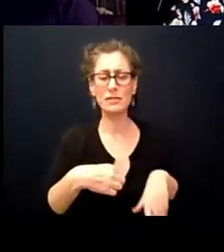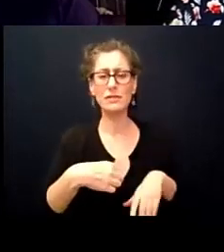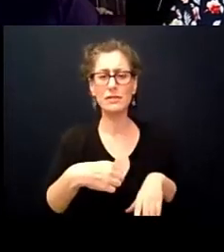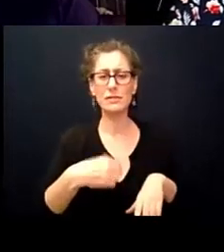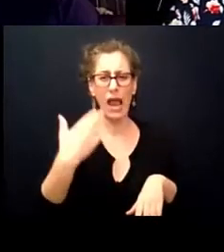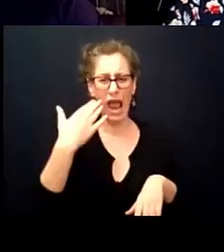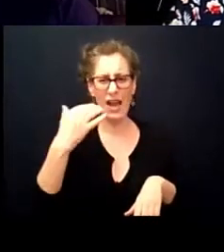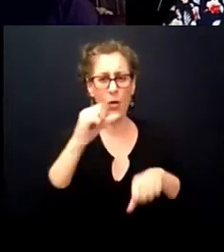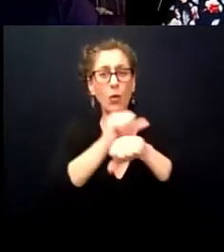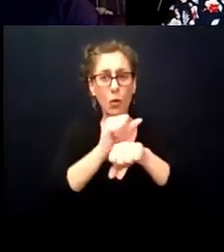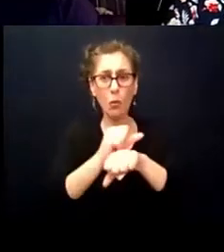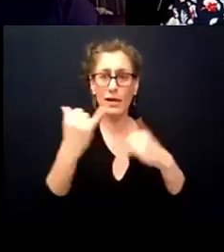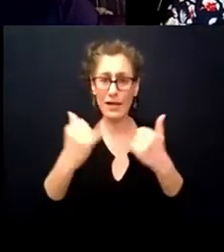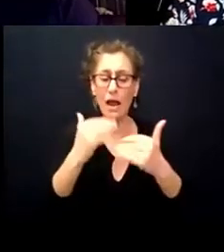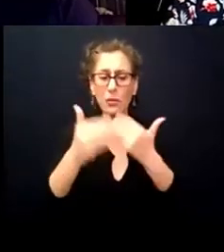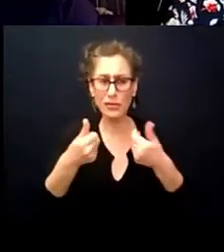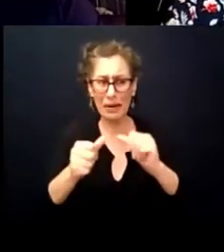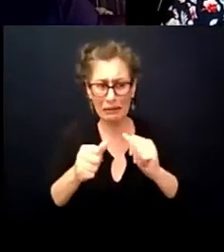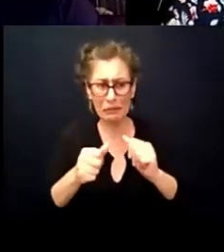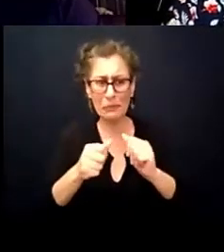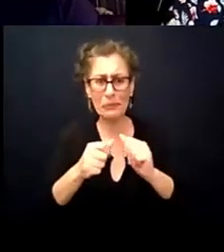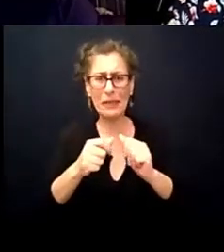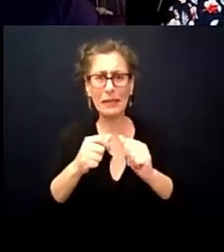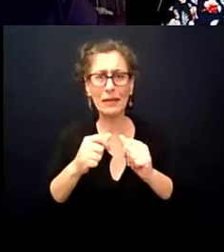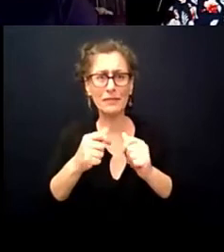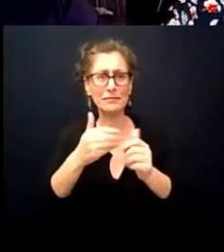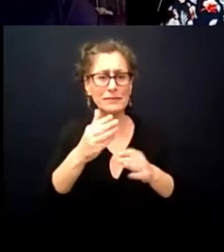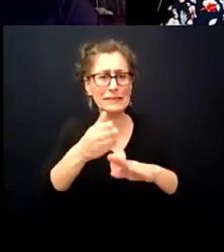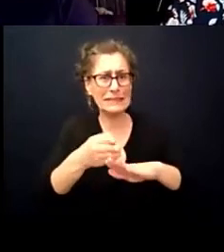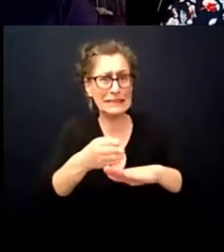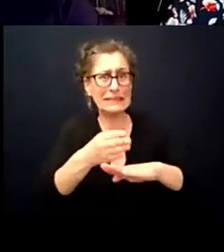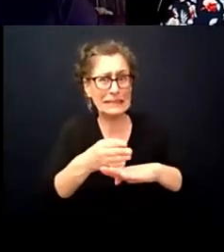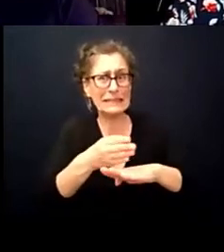the work is being done to kind of chip away at making that representation be